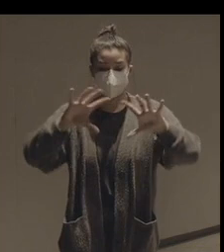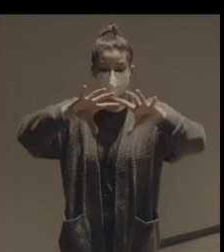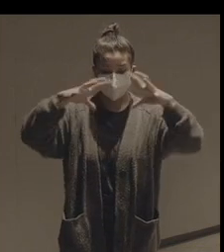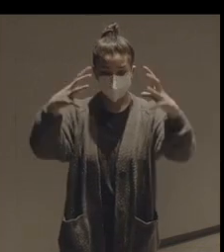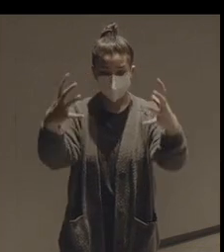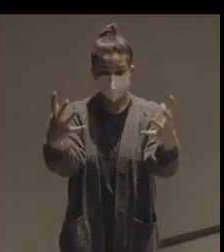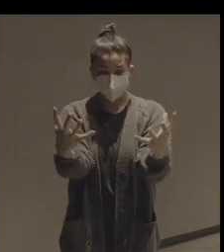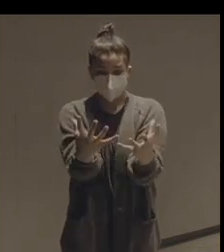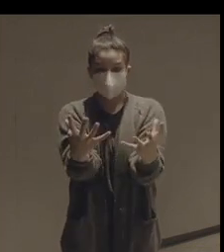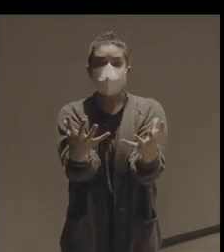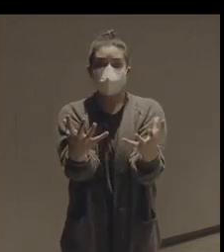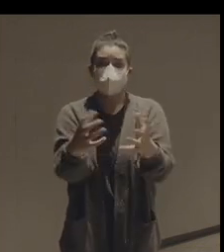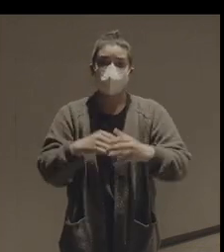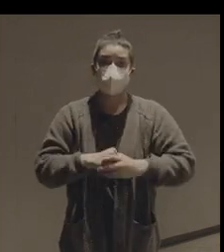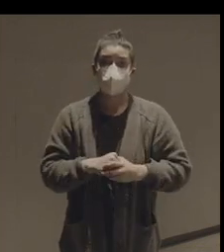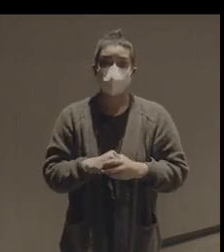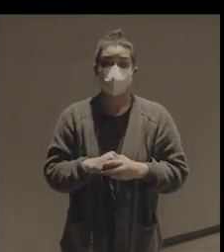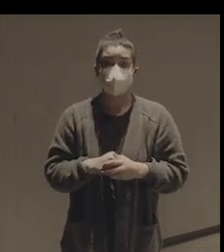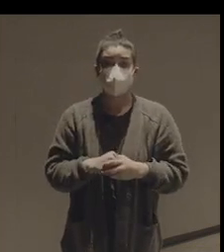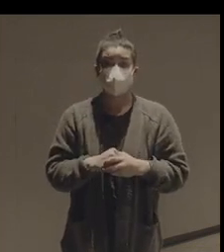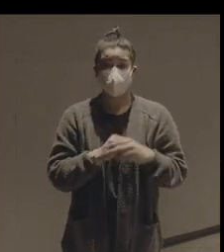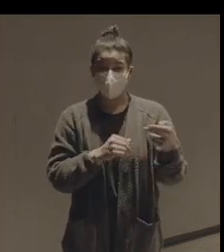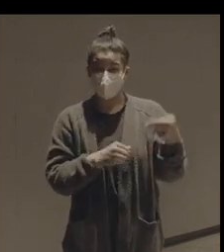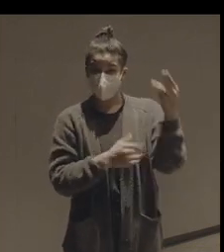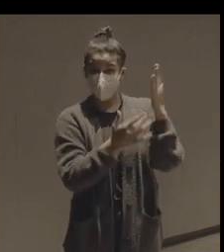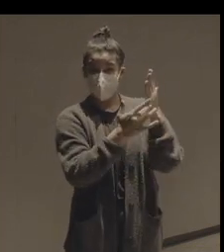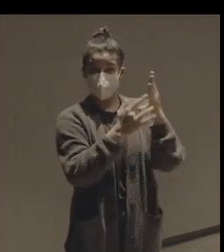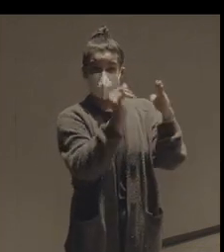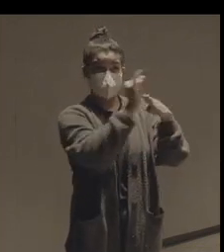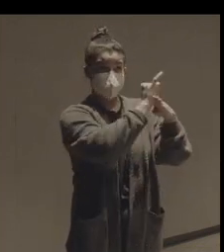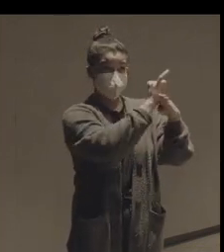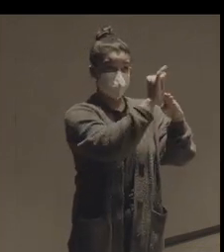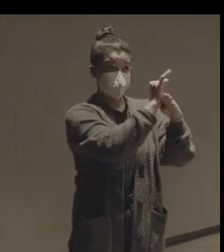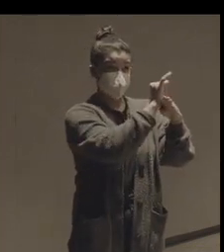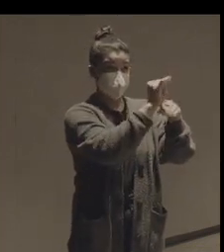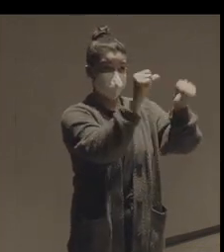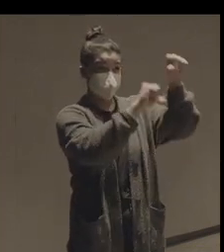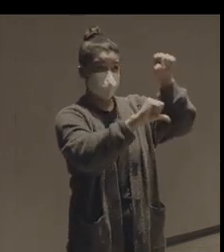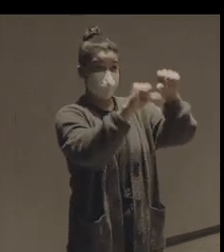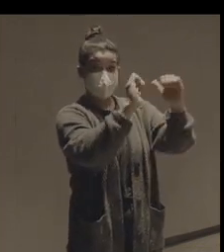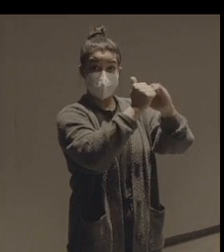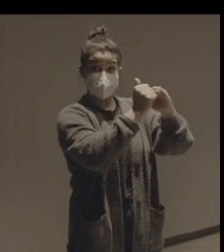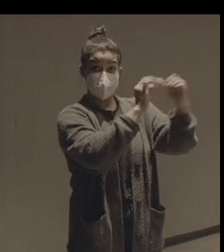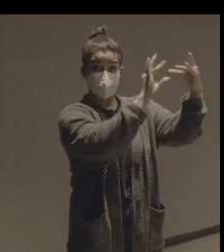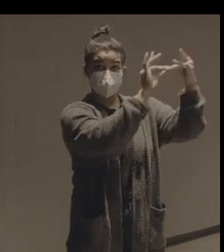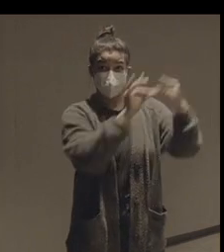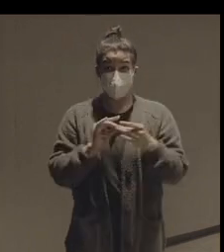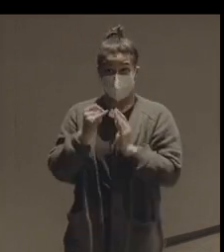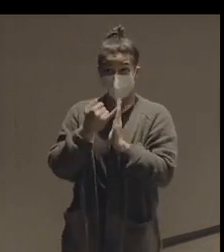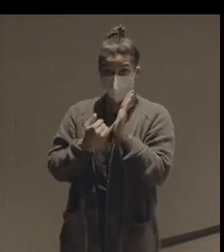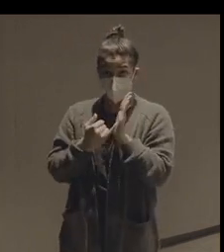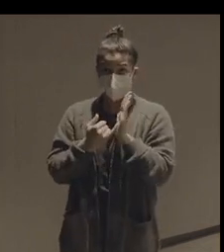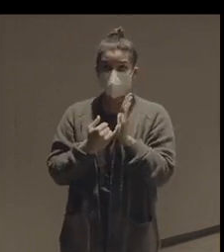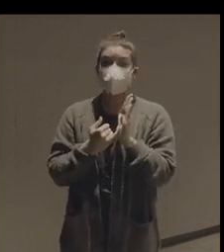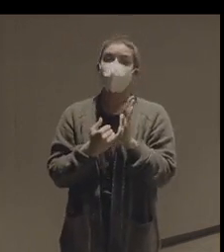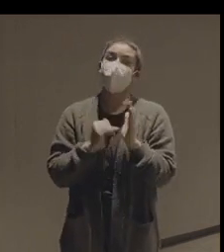Collaboration between the high-tech industries and artists and scientists were the inspiration for two programs in California in the late 1960s. LA